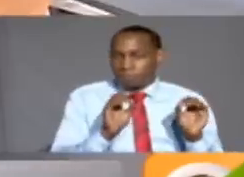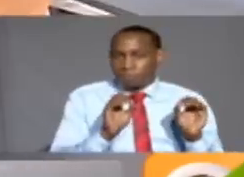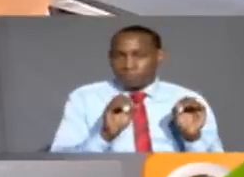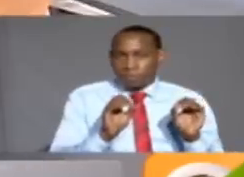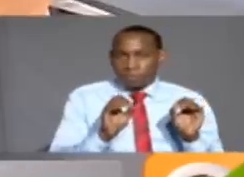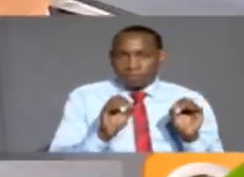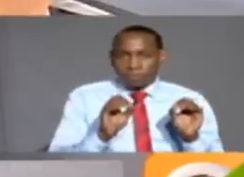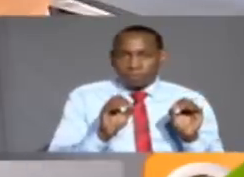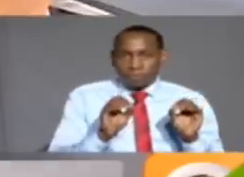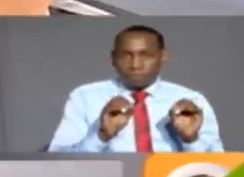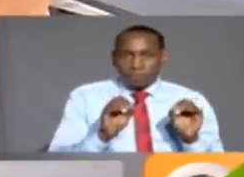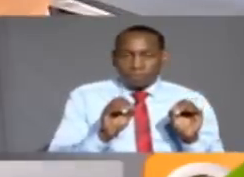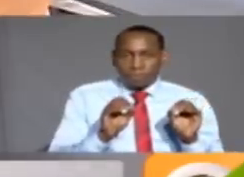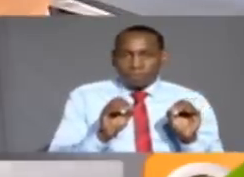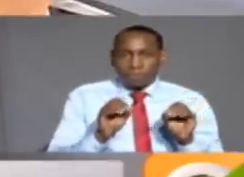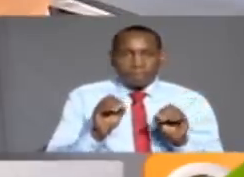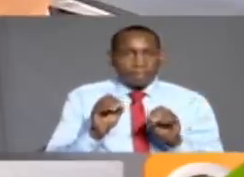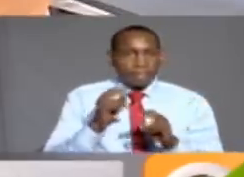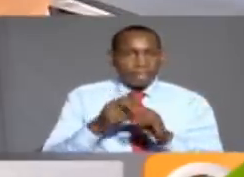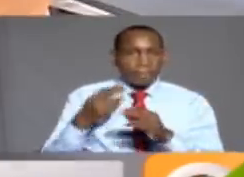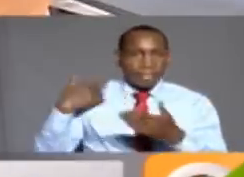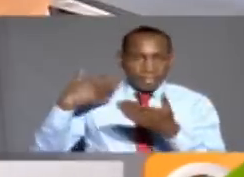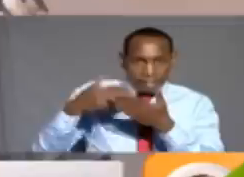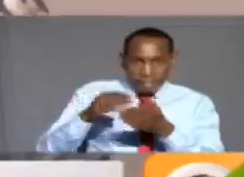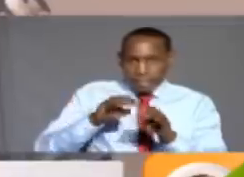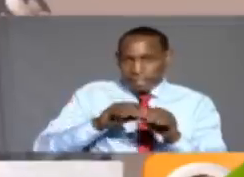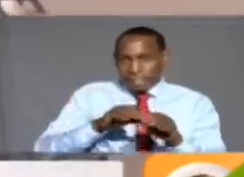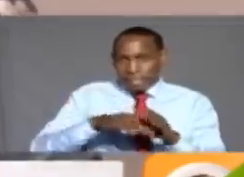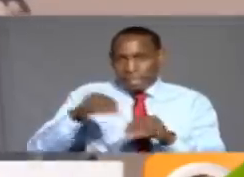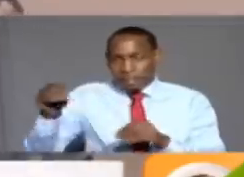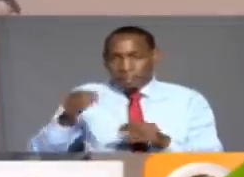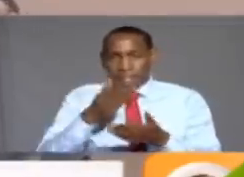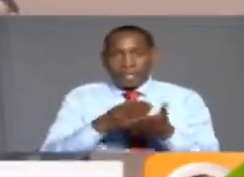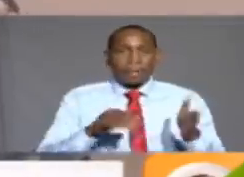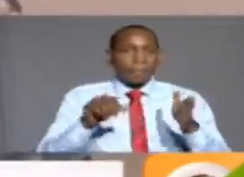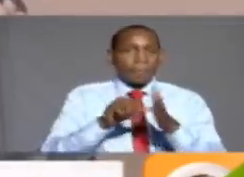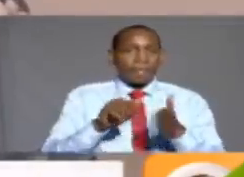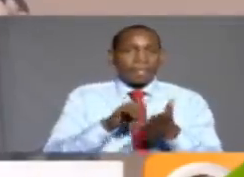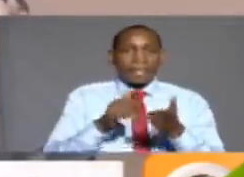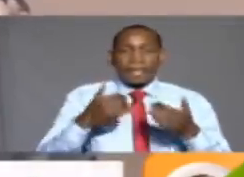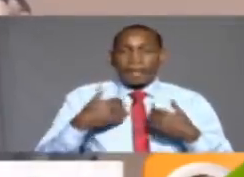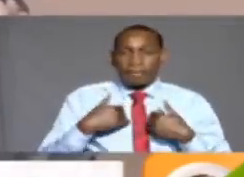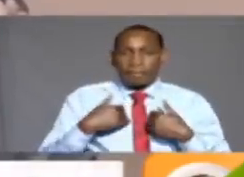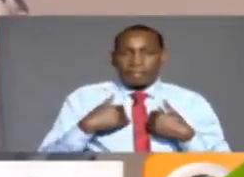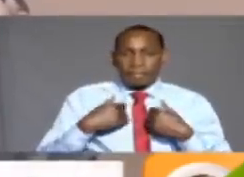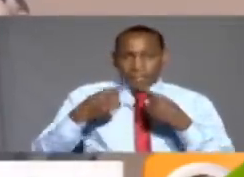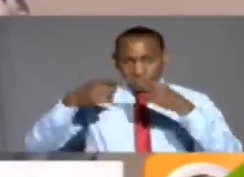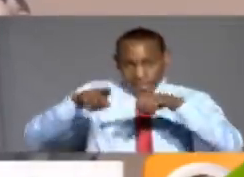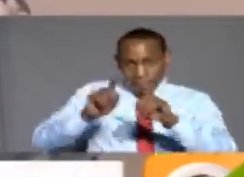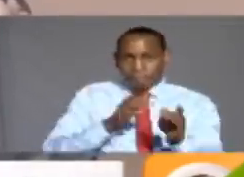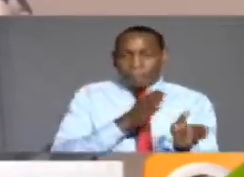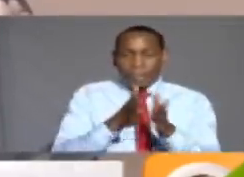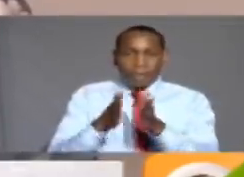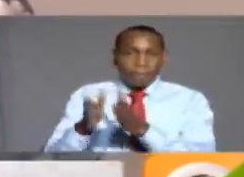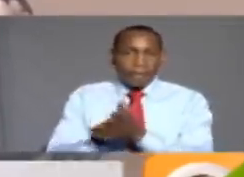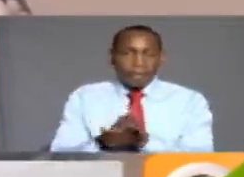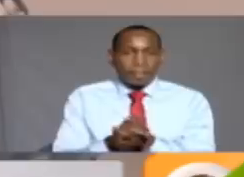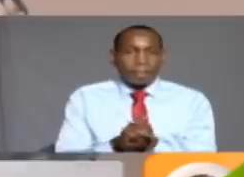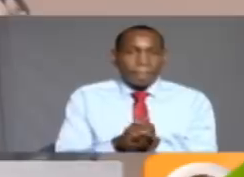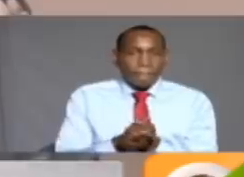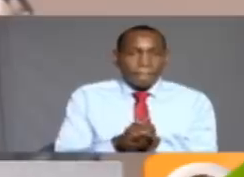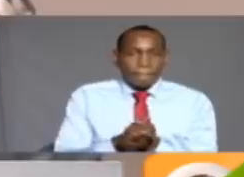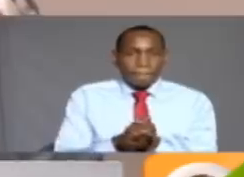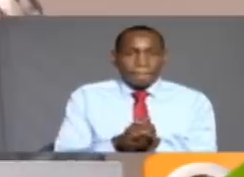Yeah. When you were, you know, he's referring to since he left. Yes. Some of the problems we are going through, he's the one who planted. We should be dealing